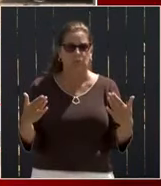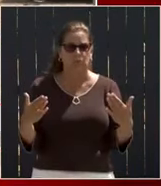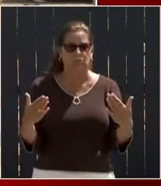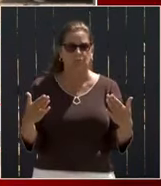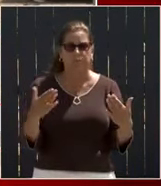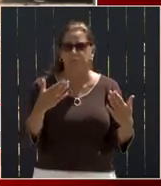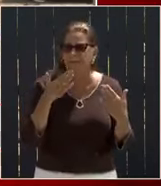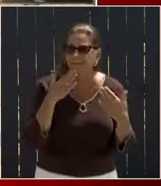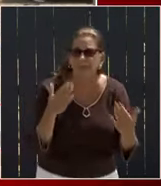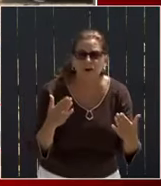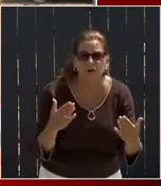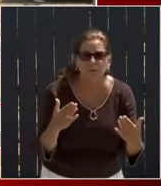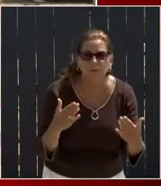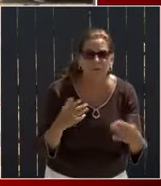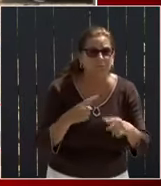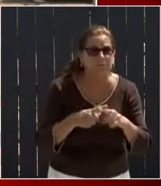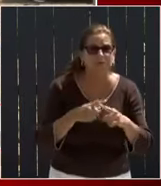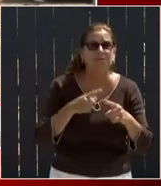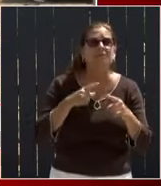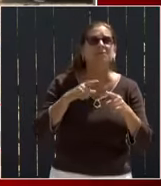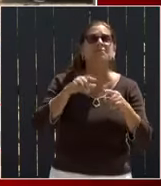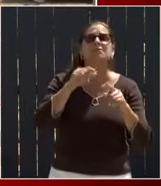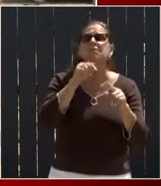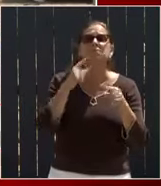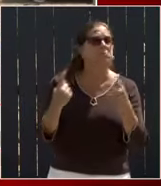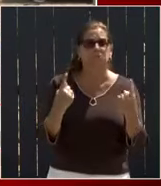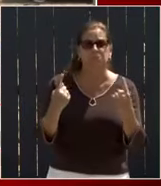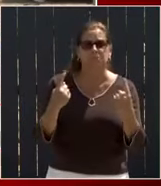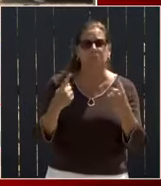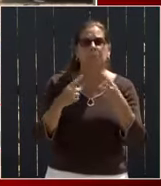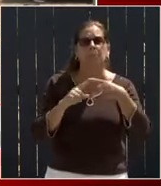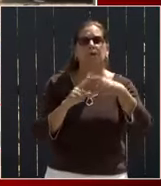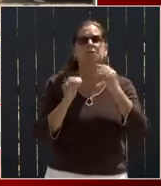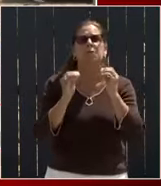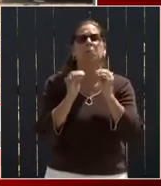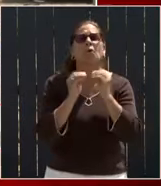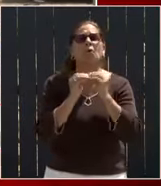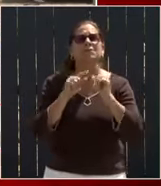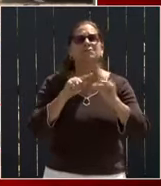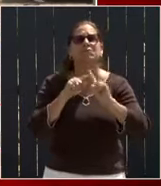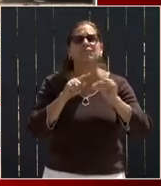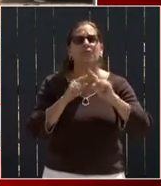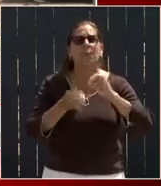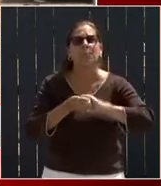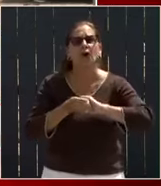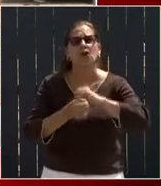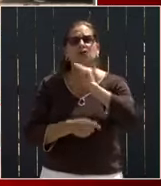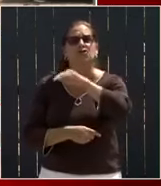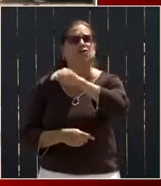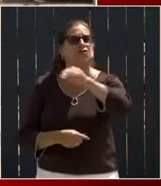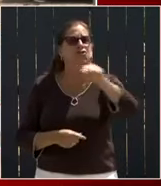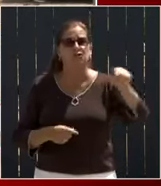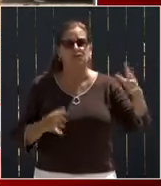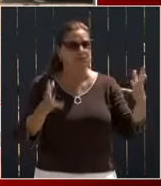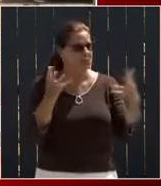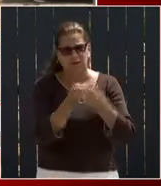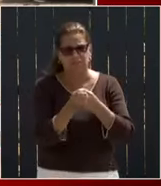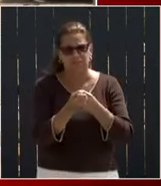Skyland to fruition. There were so many days, and we thought this would never happen, and it did. Look at where we are